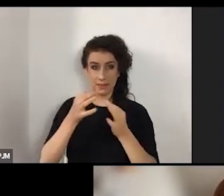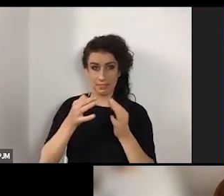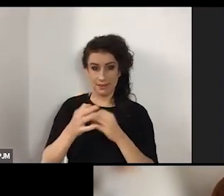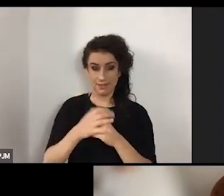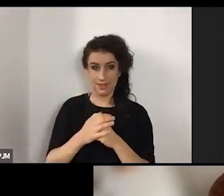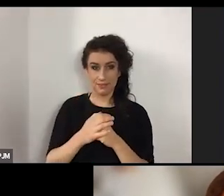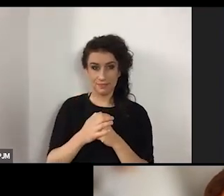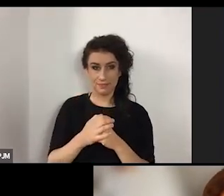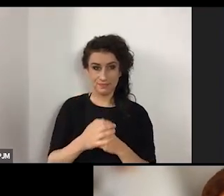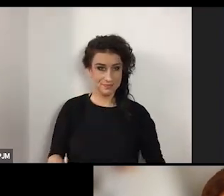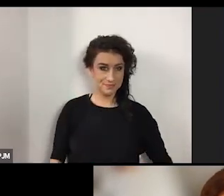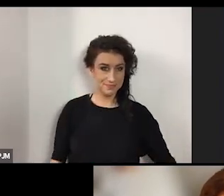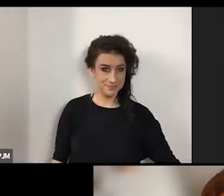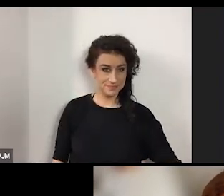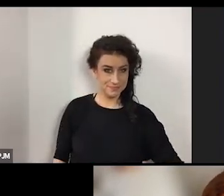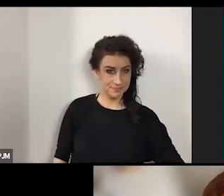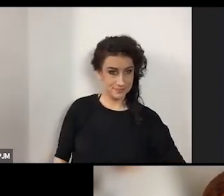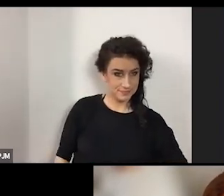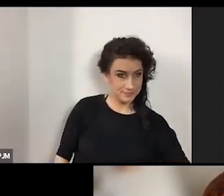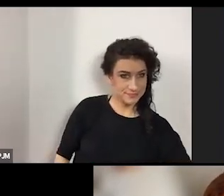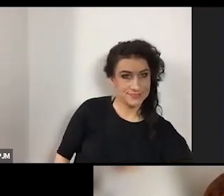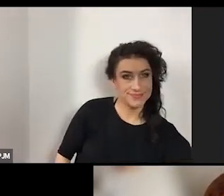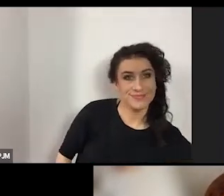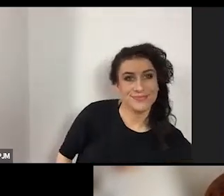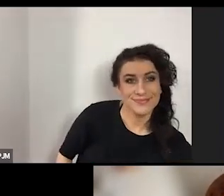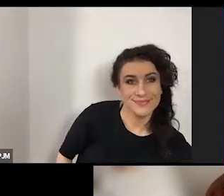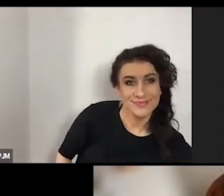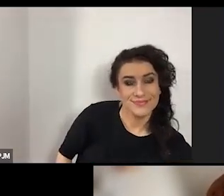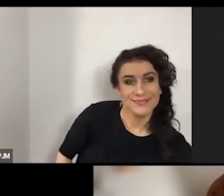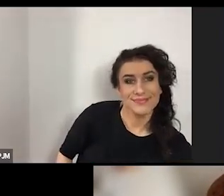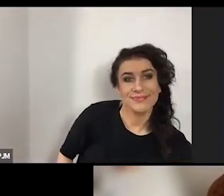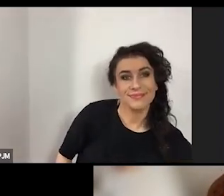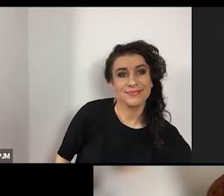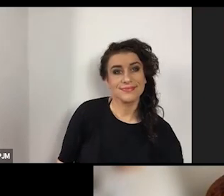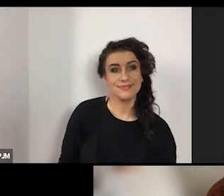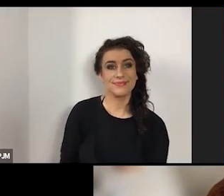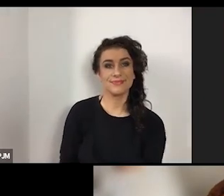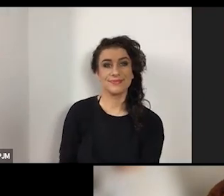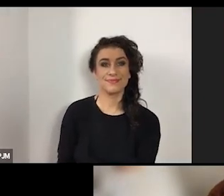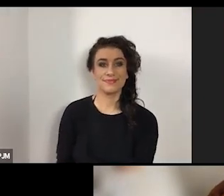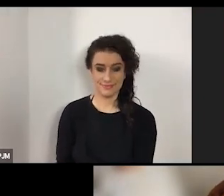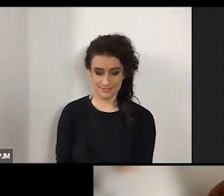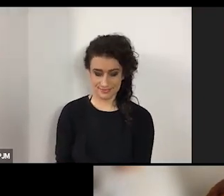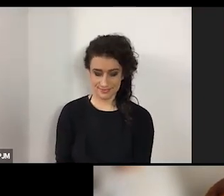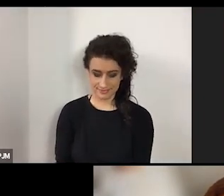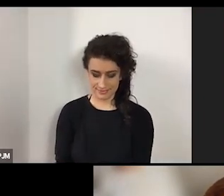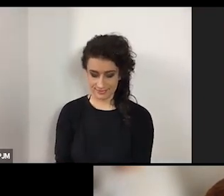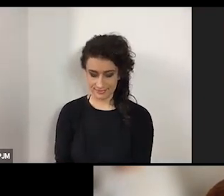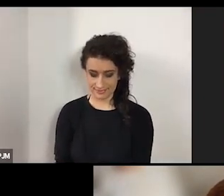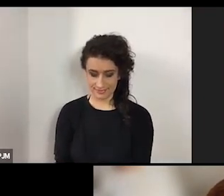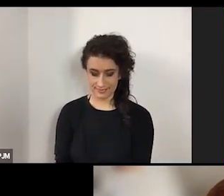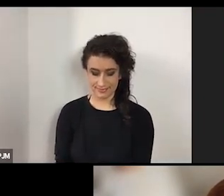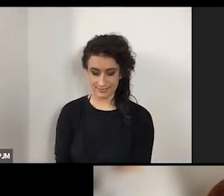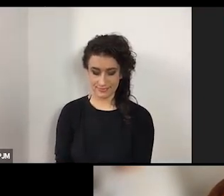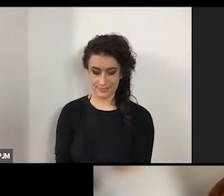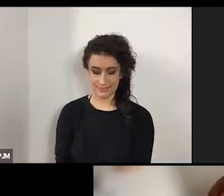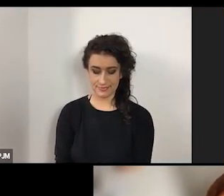not, I have one question, not to you, Daniela, but to other people that are attending.